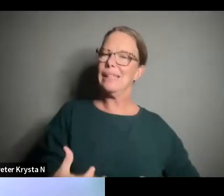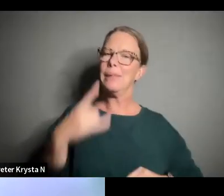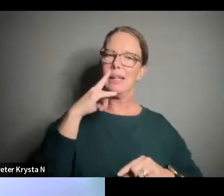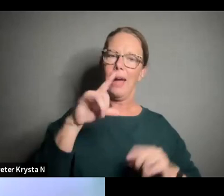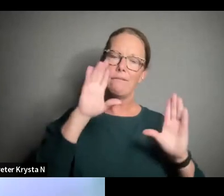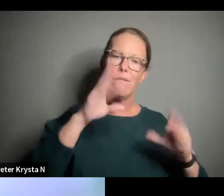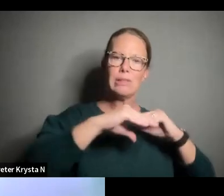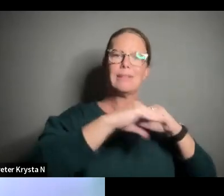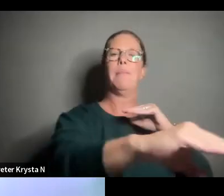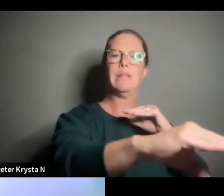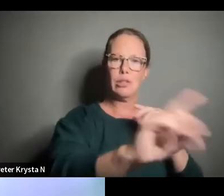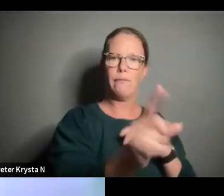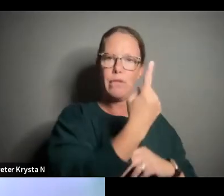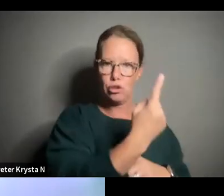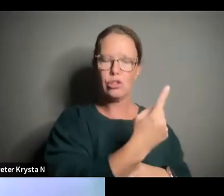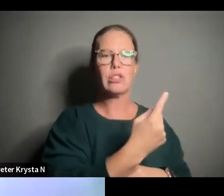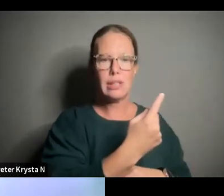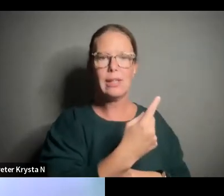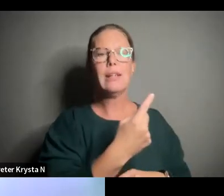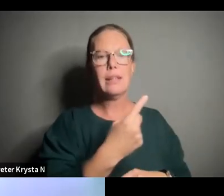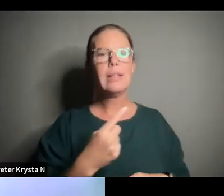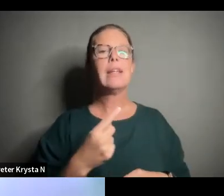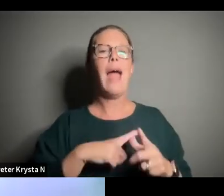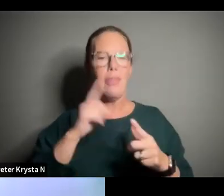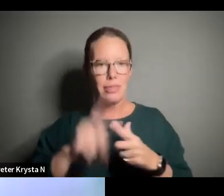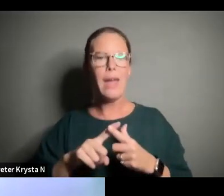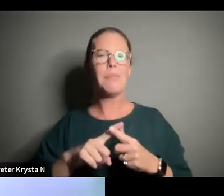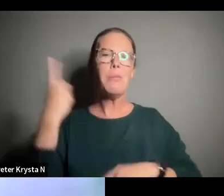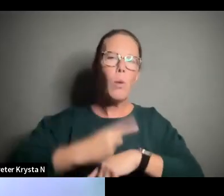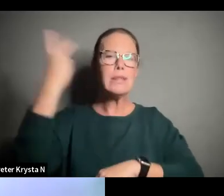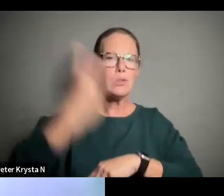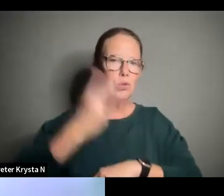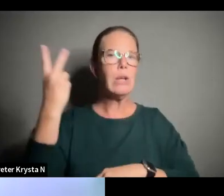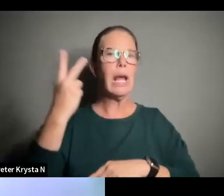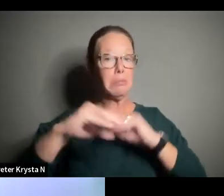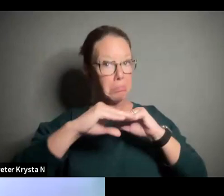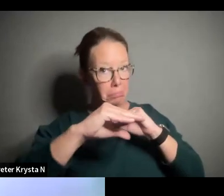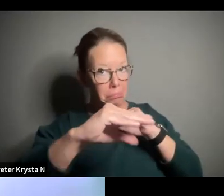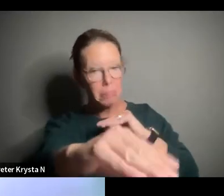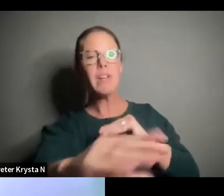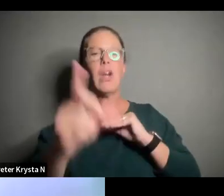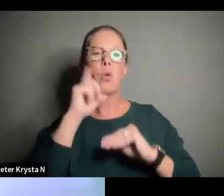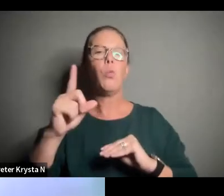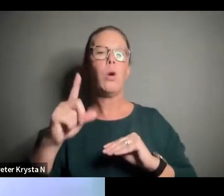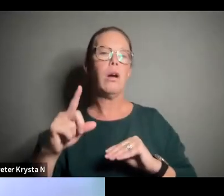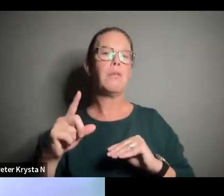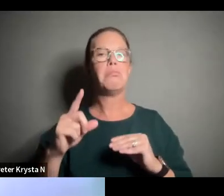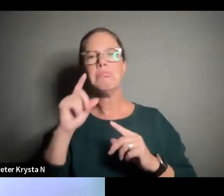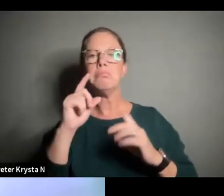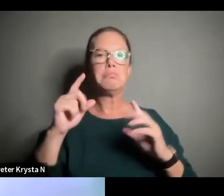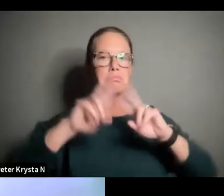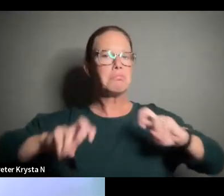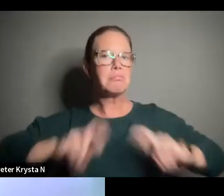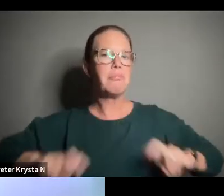operation. They don't do that minimally invasively. And then, within a day or two, once we've stabilized from that, we'll consider, and we'll make sure that